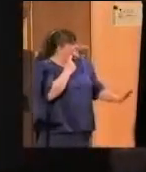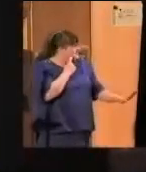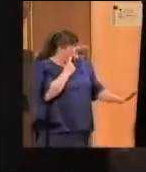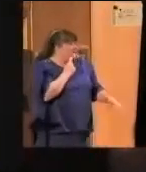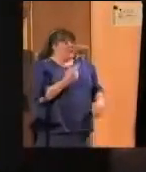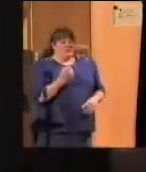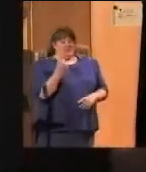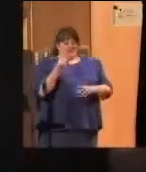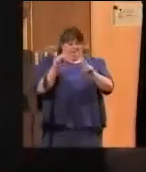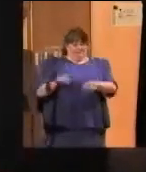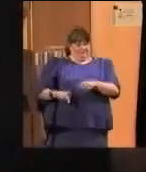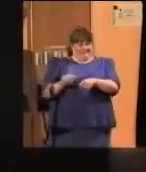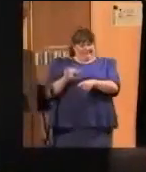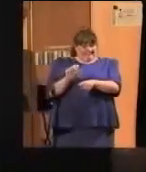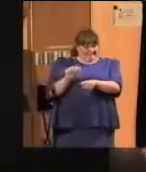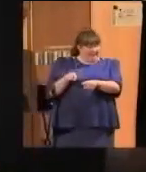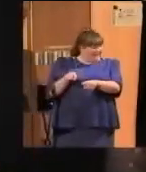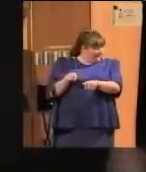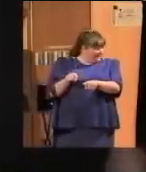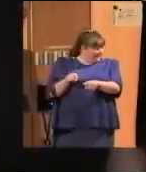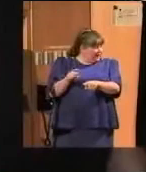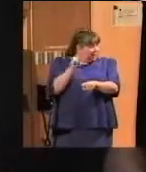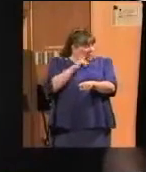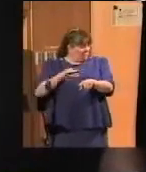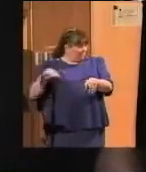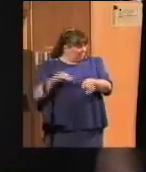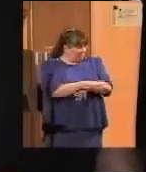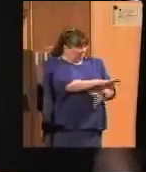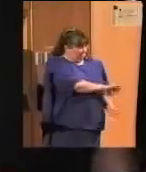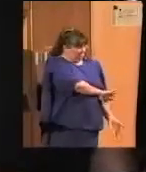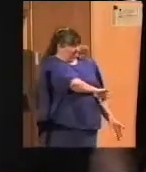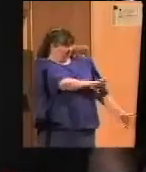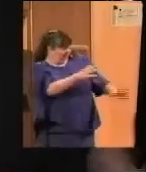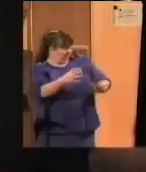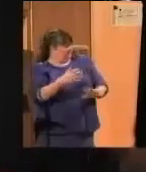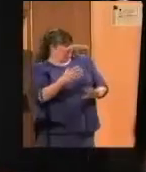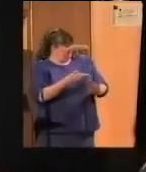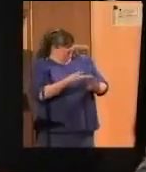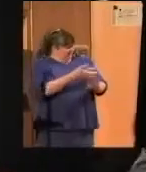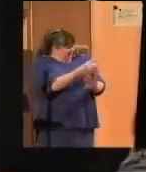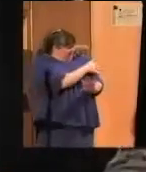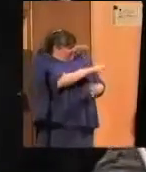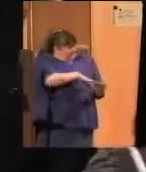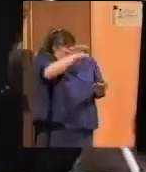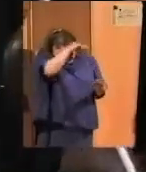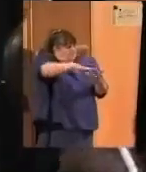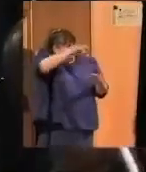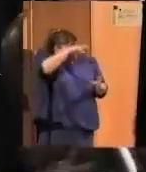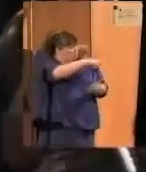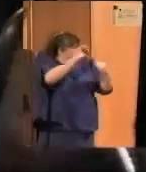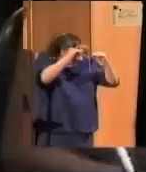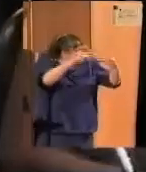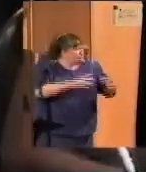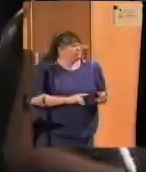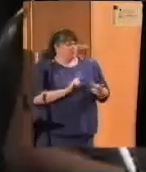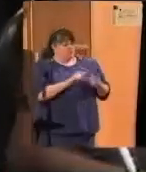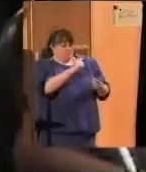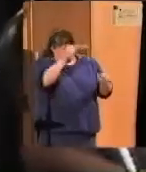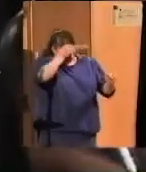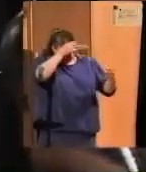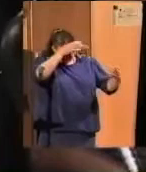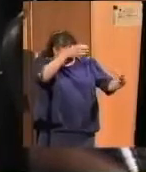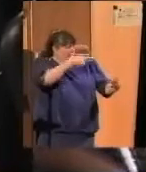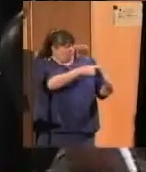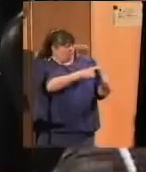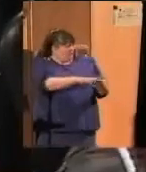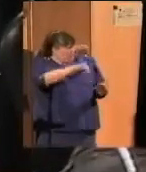up individual will erase all the years of learning that you gathered about yourself. You're a teacher, a scholar, a